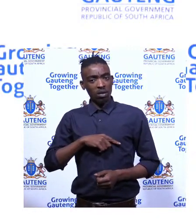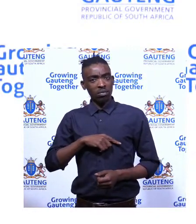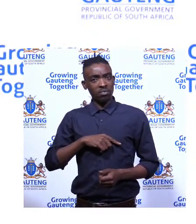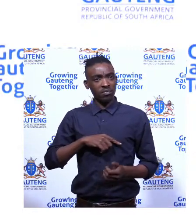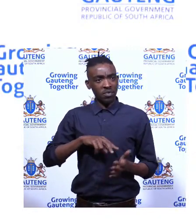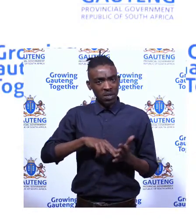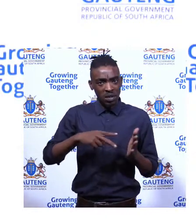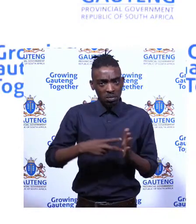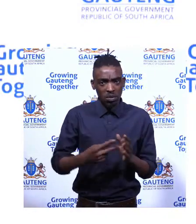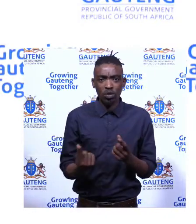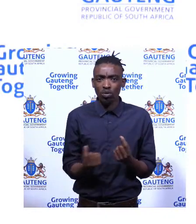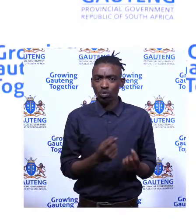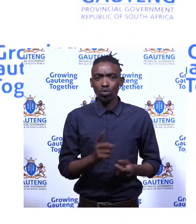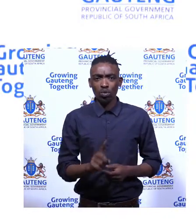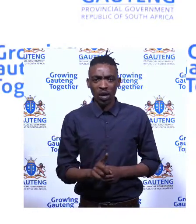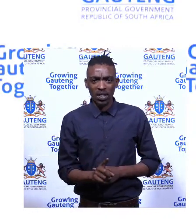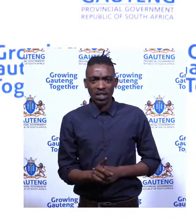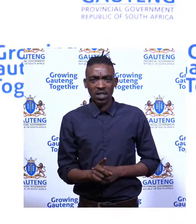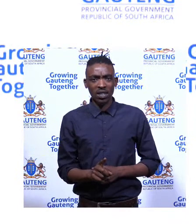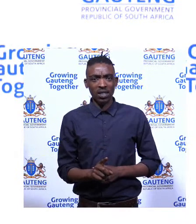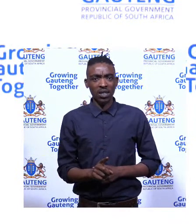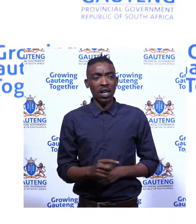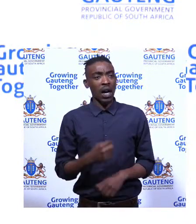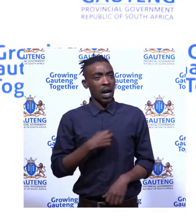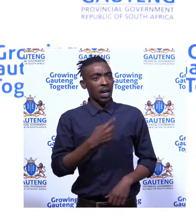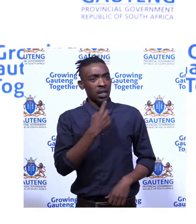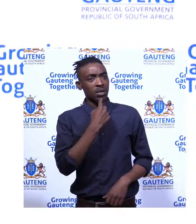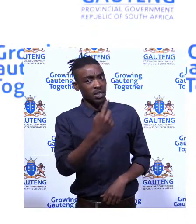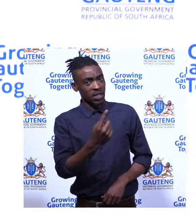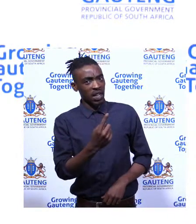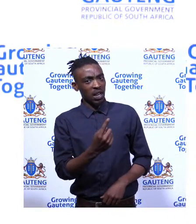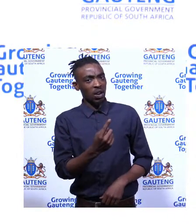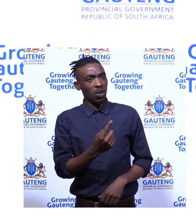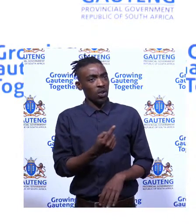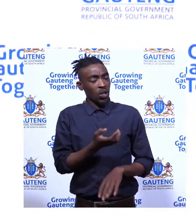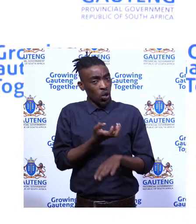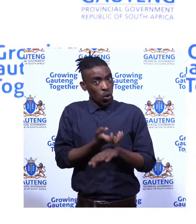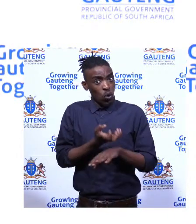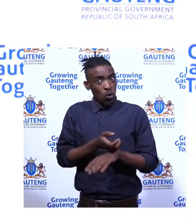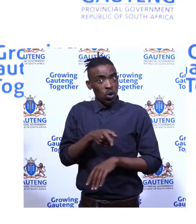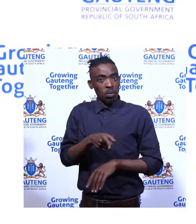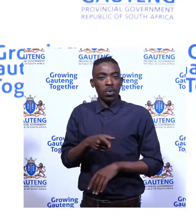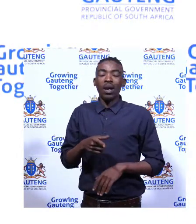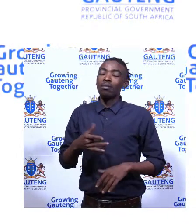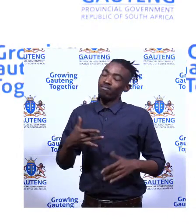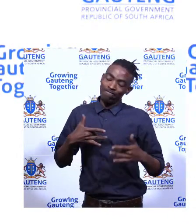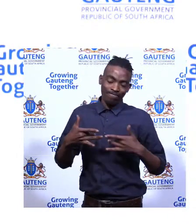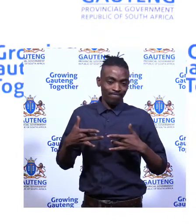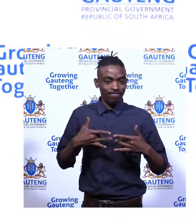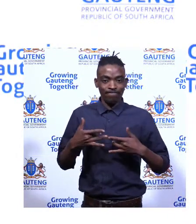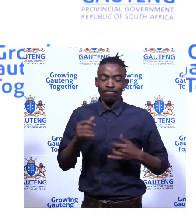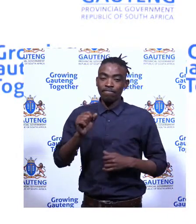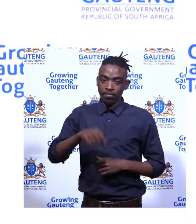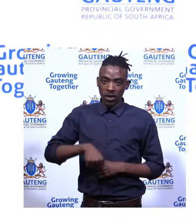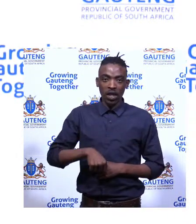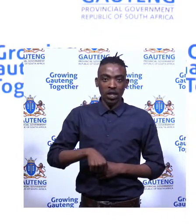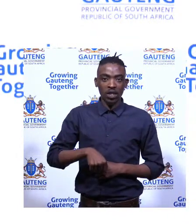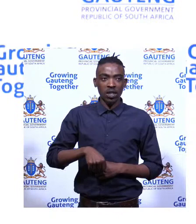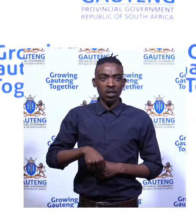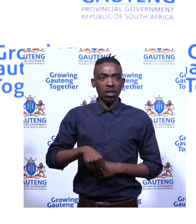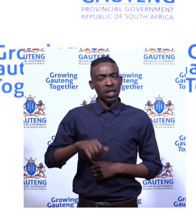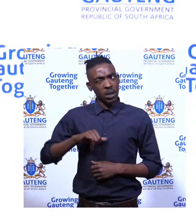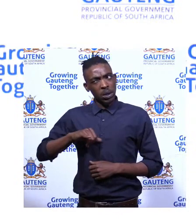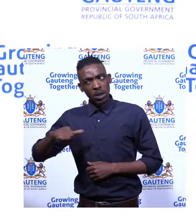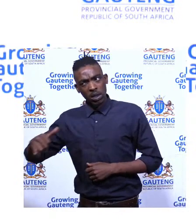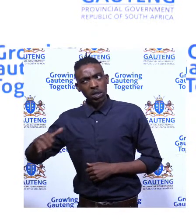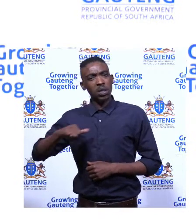recommended, let me say to you that on the economy, I am very, very concerned, together with the Provincial Executive